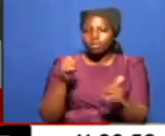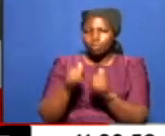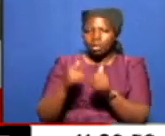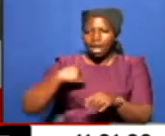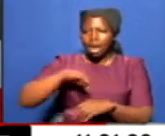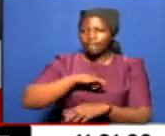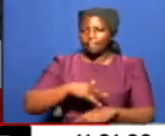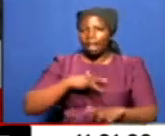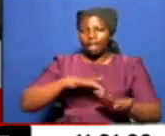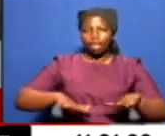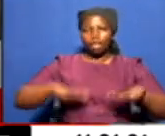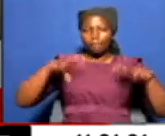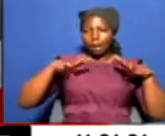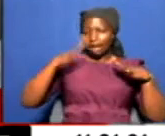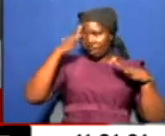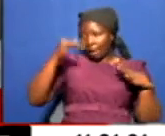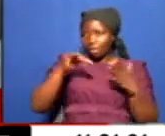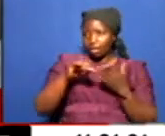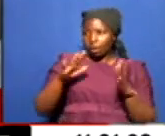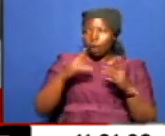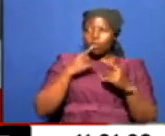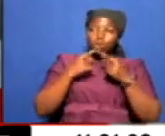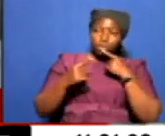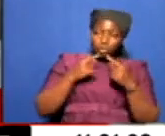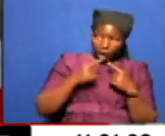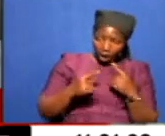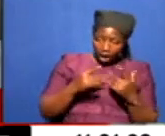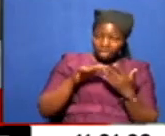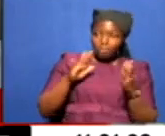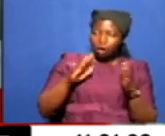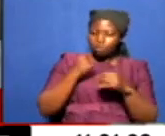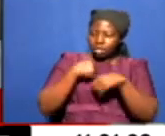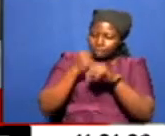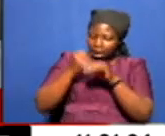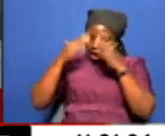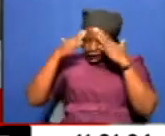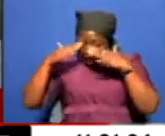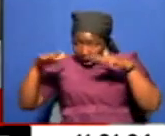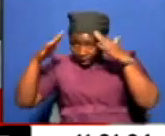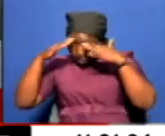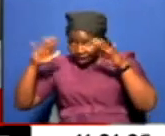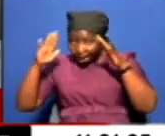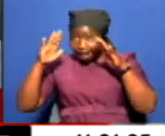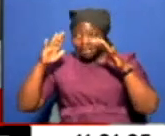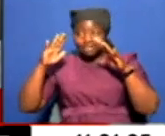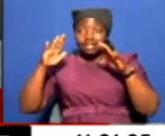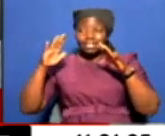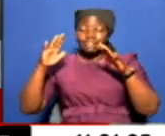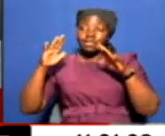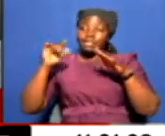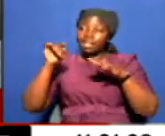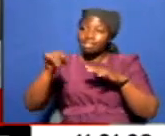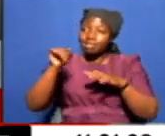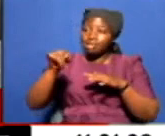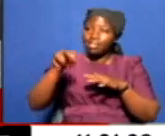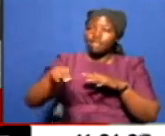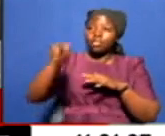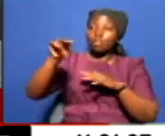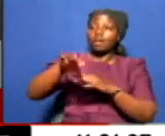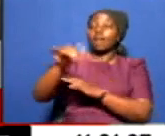because the more we talk and the more we create awareness along those frontier counties, the more we